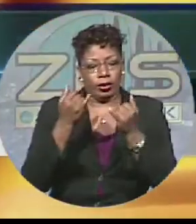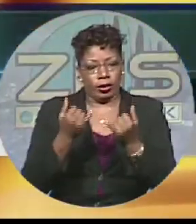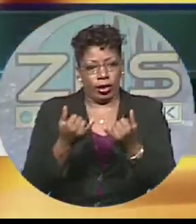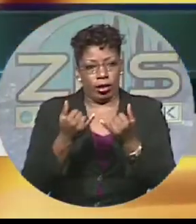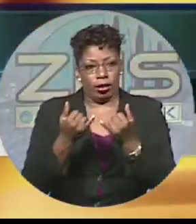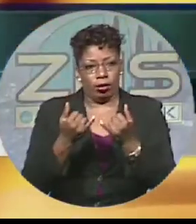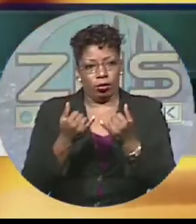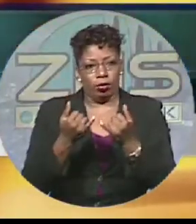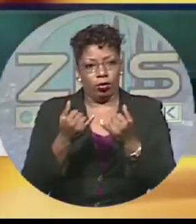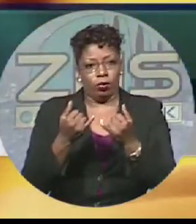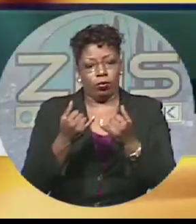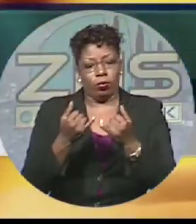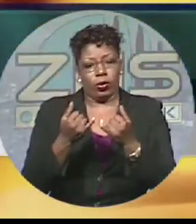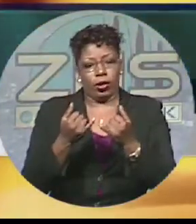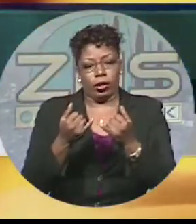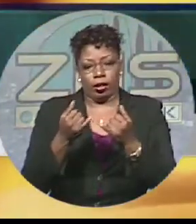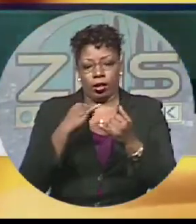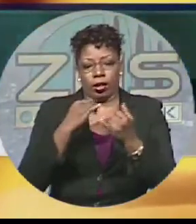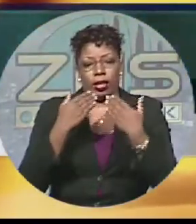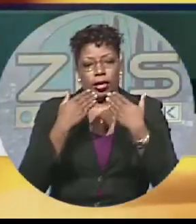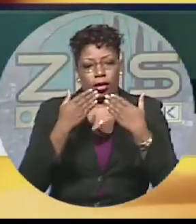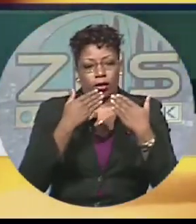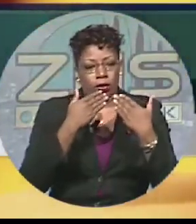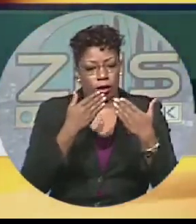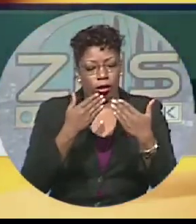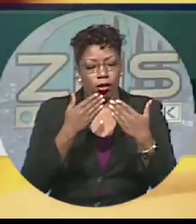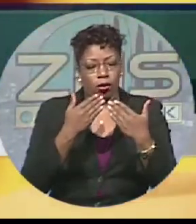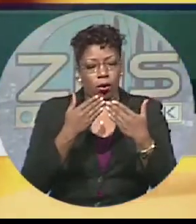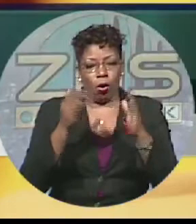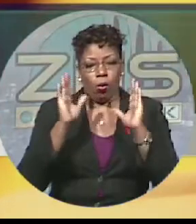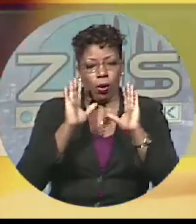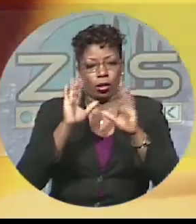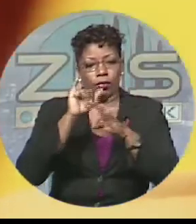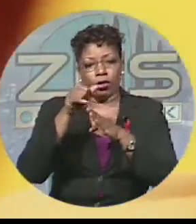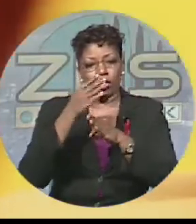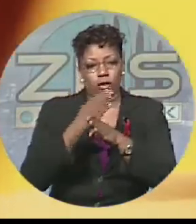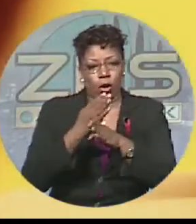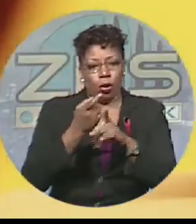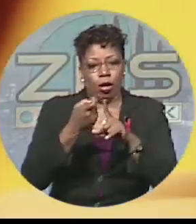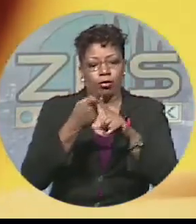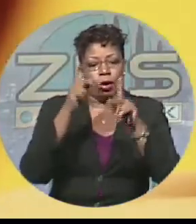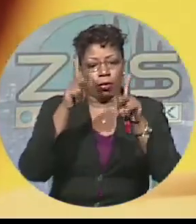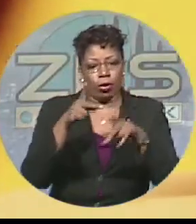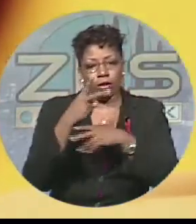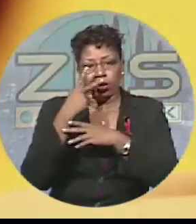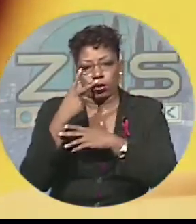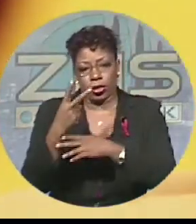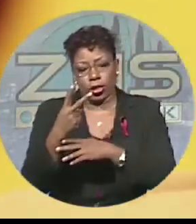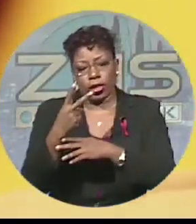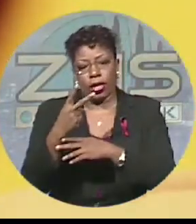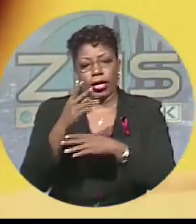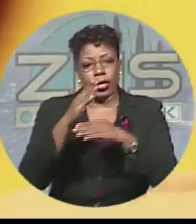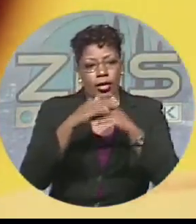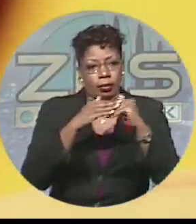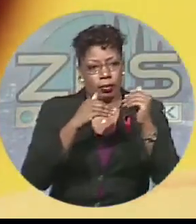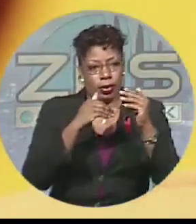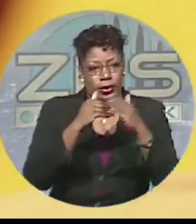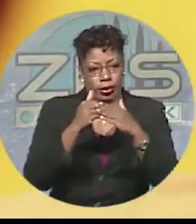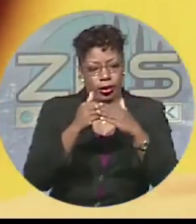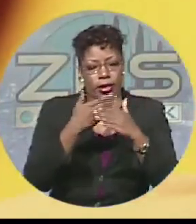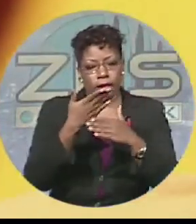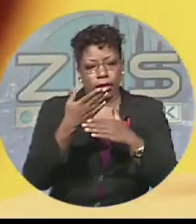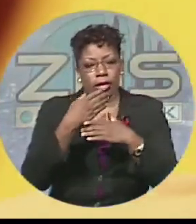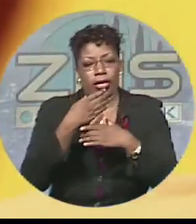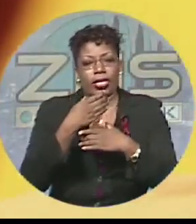gotten a lot of compliments from the users, and that's what's important for us, that their initial